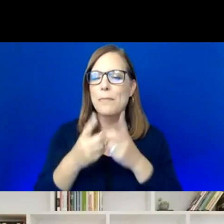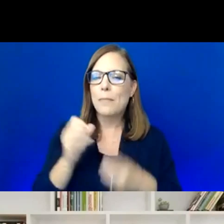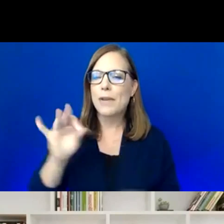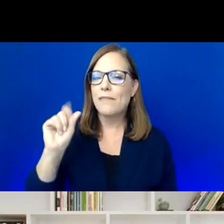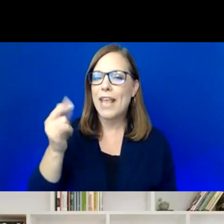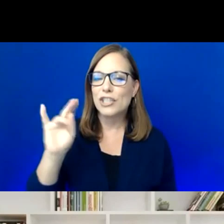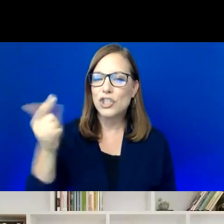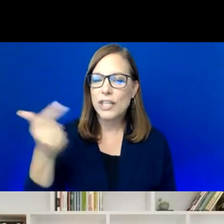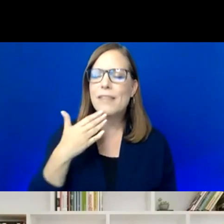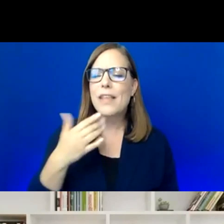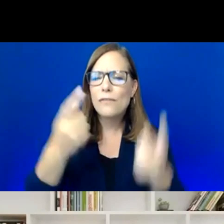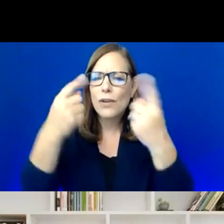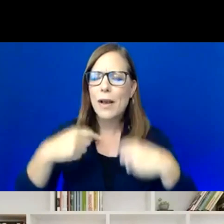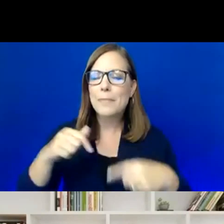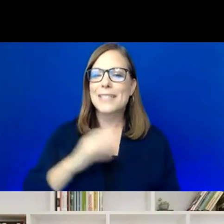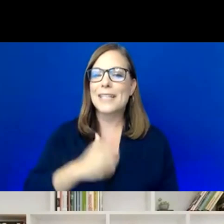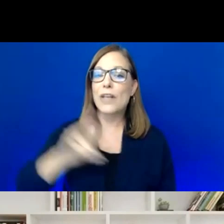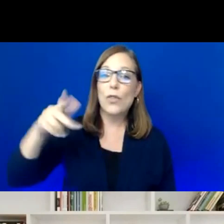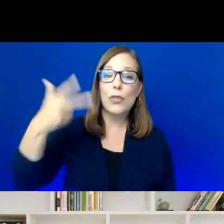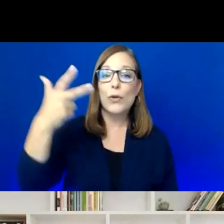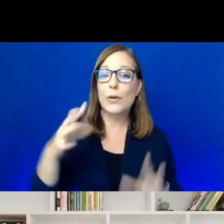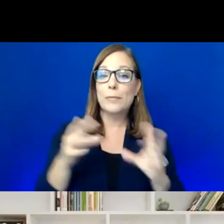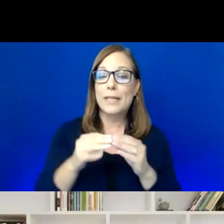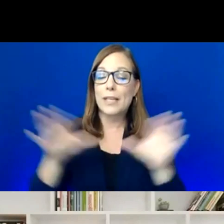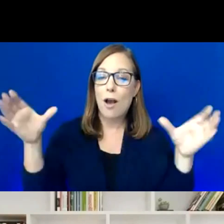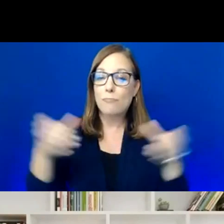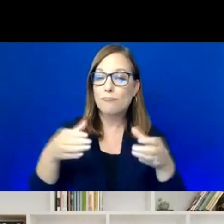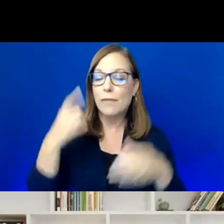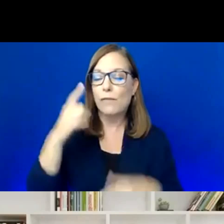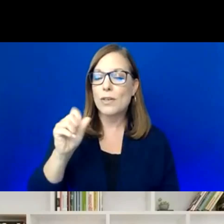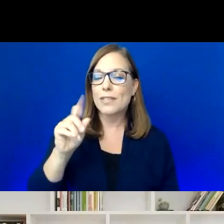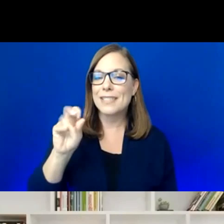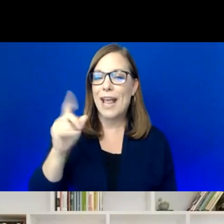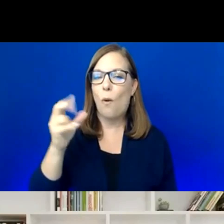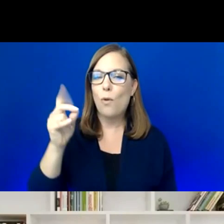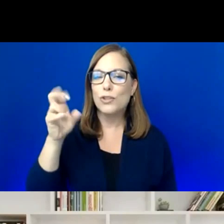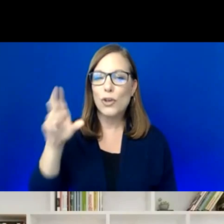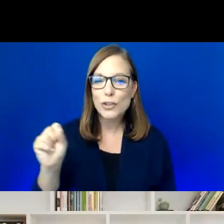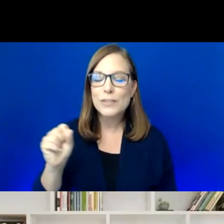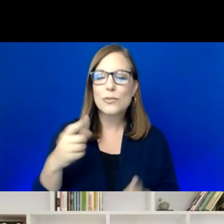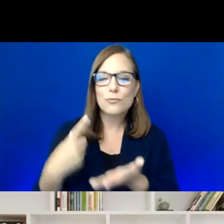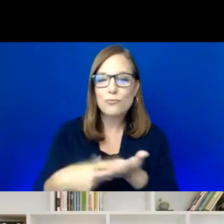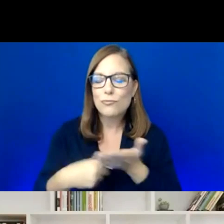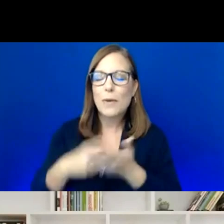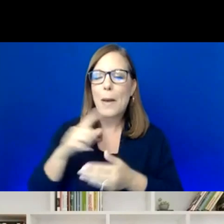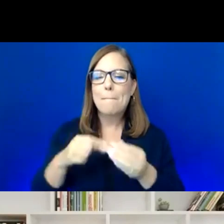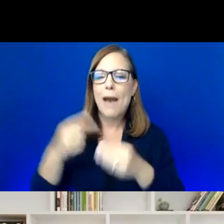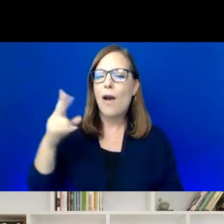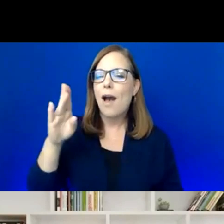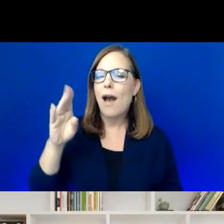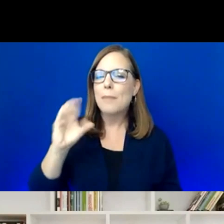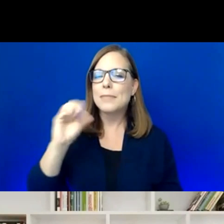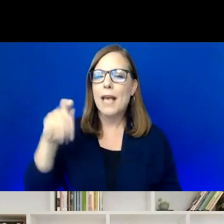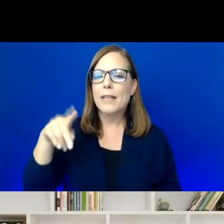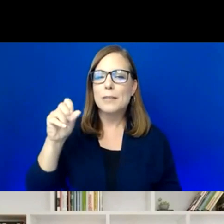is our third stakeholder engagement for our Hubs and Spokes initiative. You'll see here